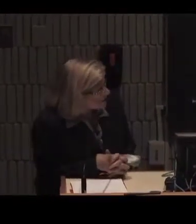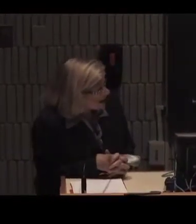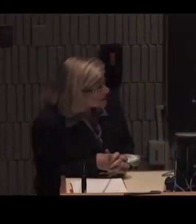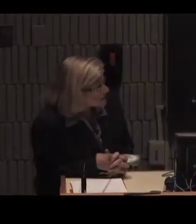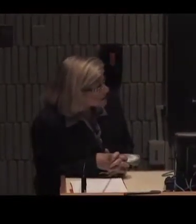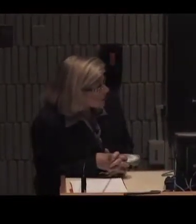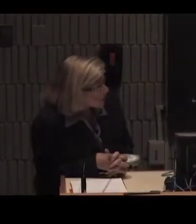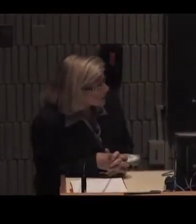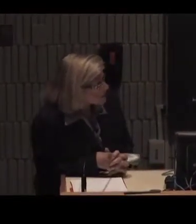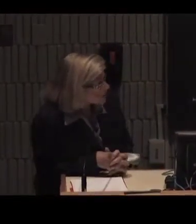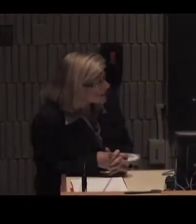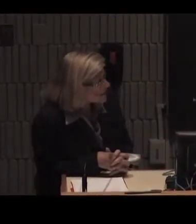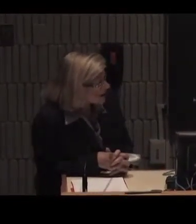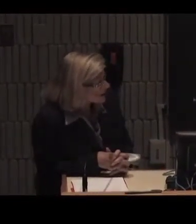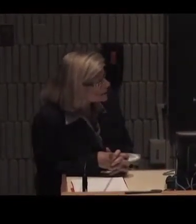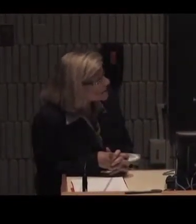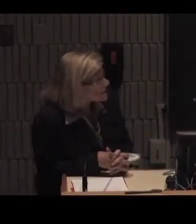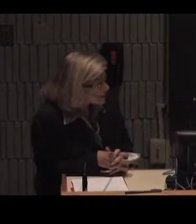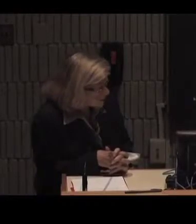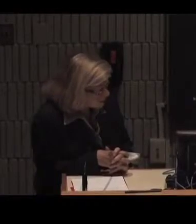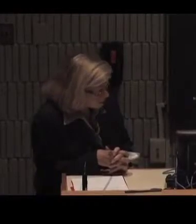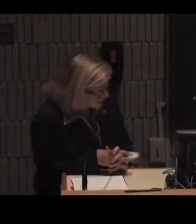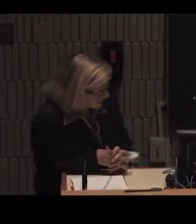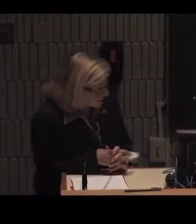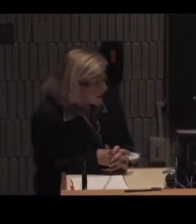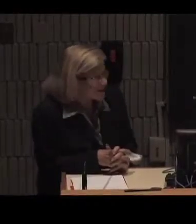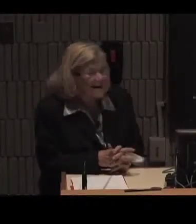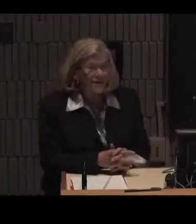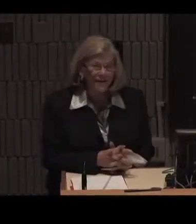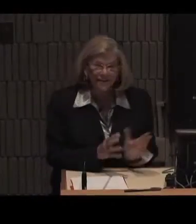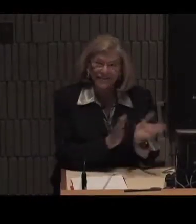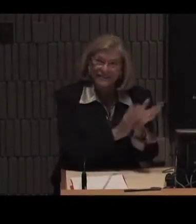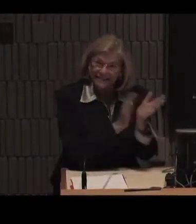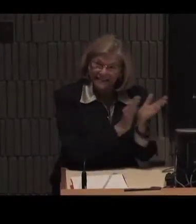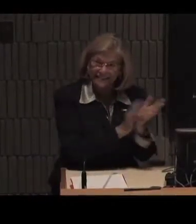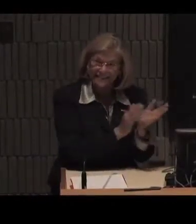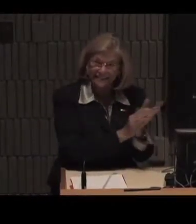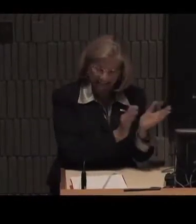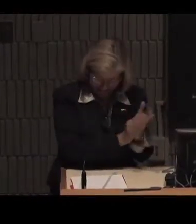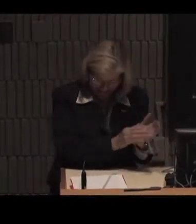way, it's the fastest growing community college in Massachusetts. So, yeah.